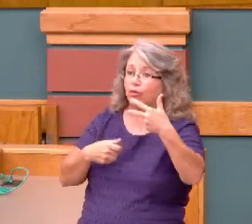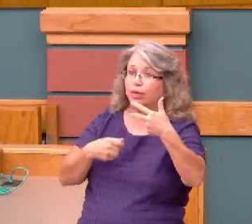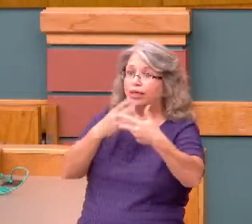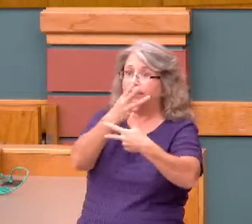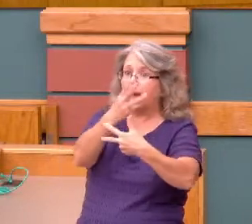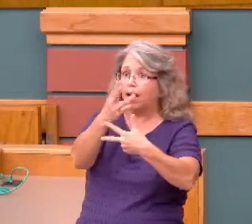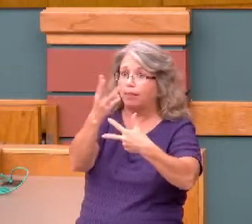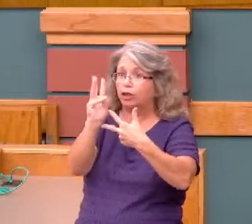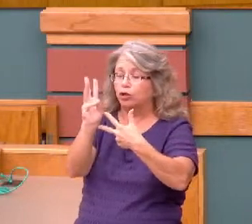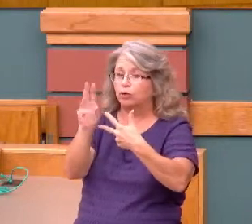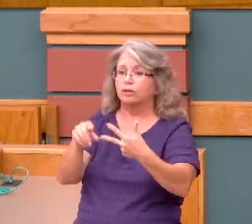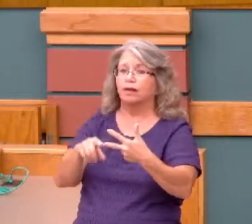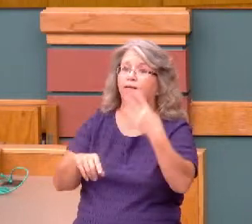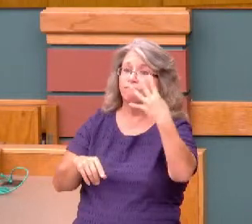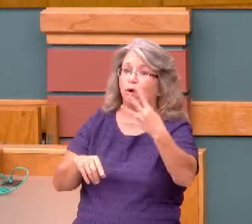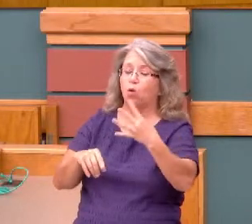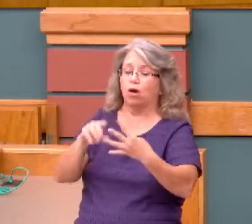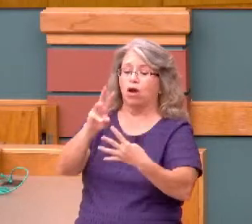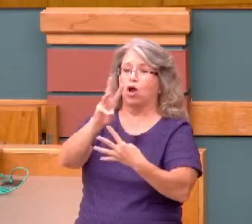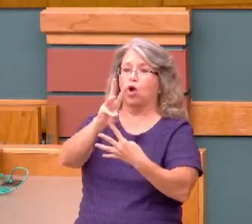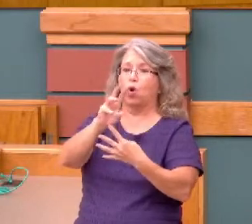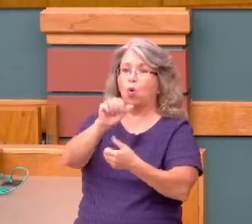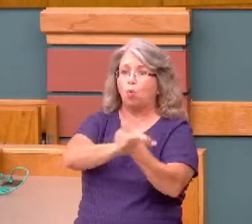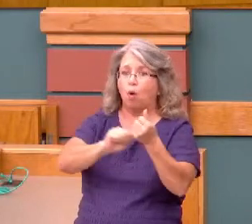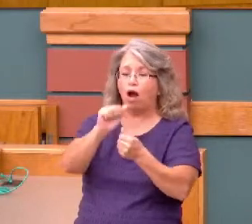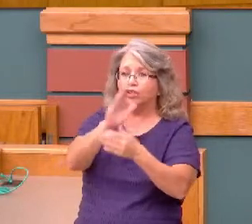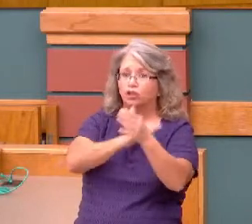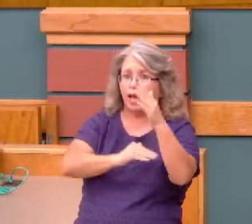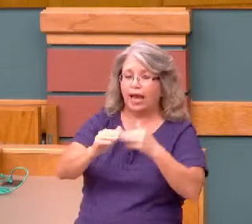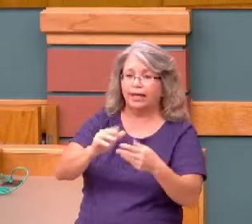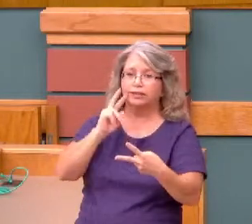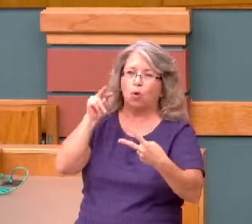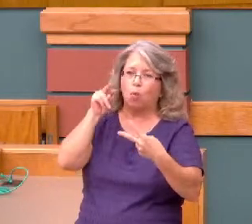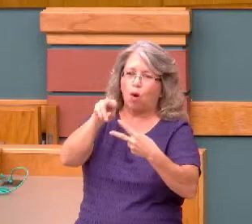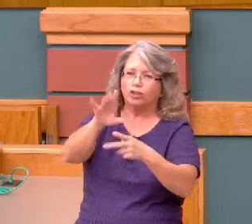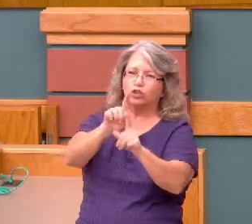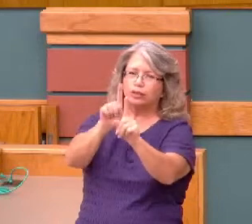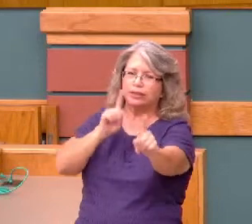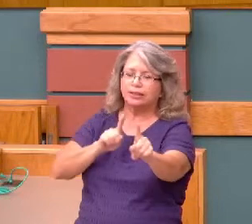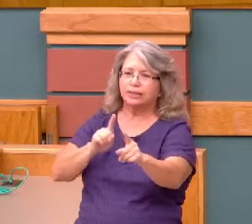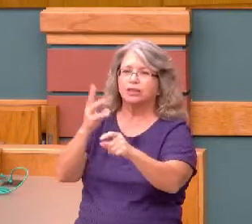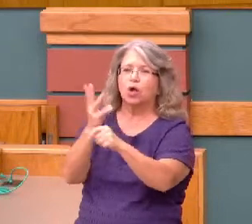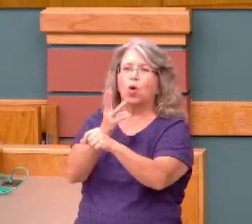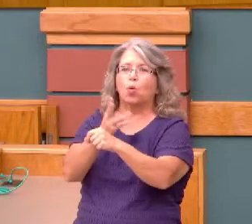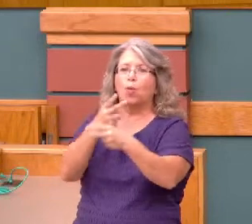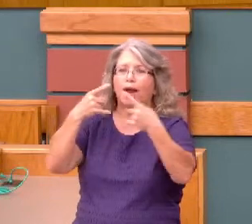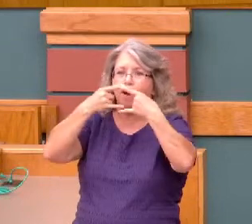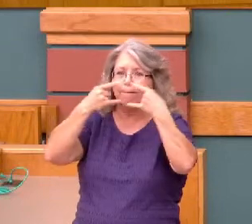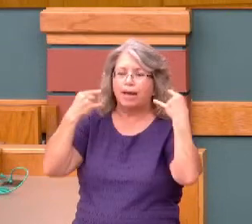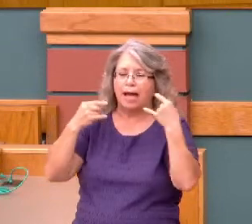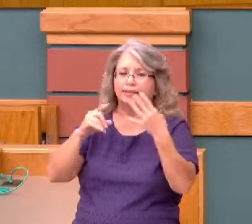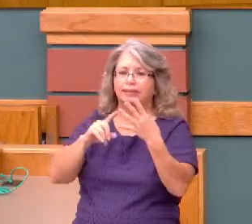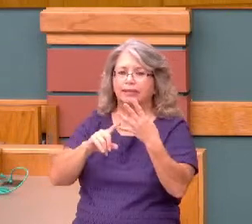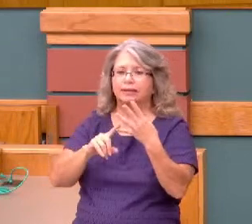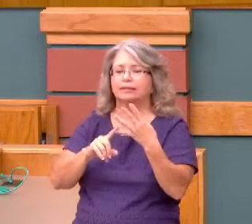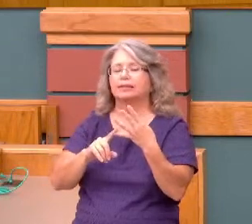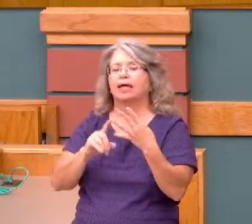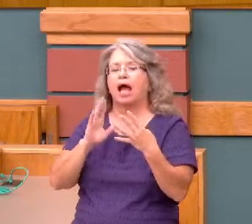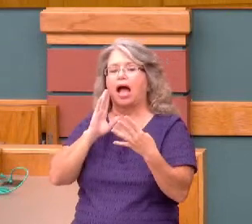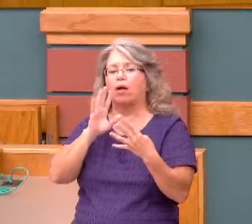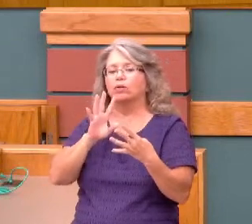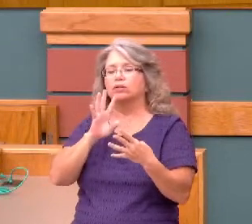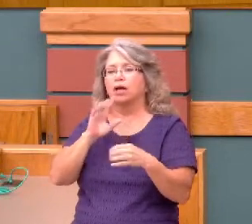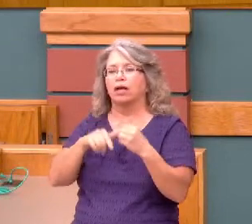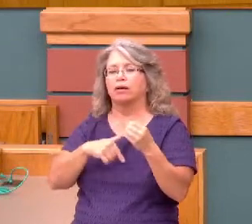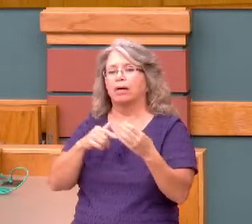I'm moving from wash your hands, watch your distance, and wear a mask. And in just a minute, I'm going to talk about that 4th W, which is